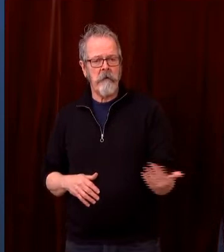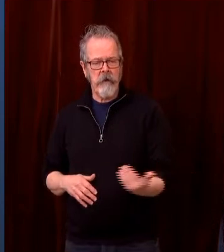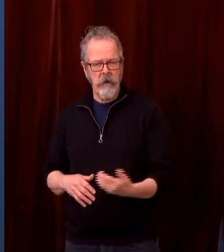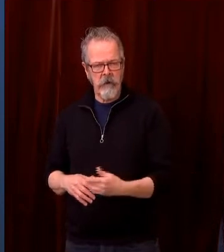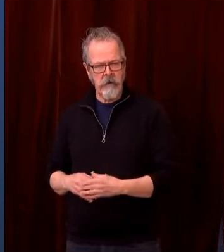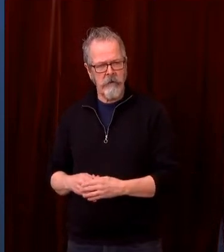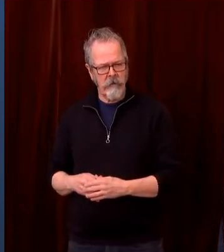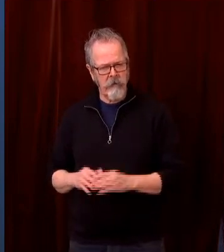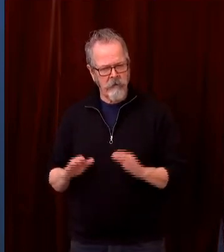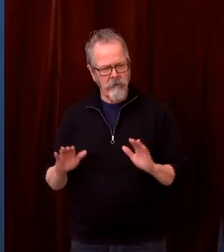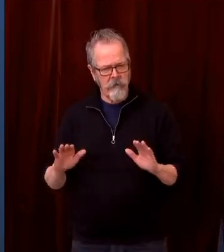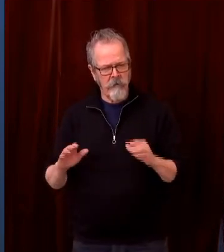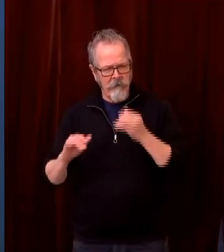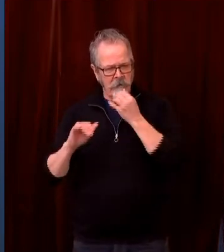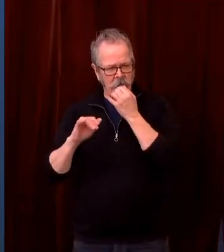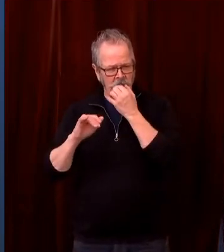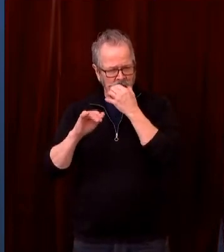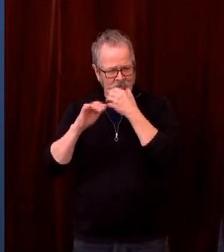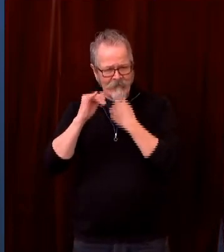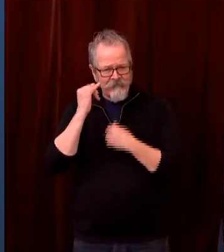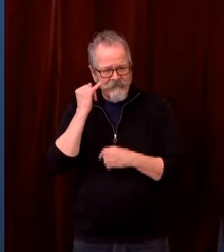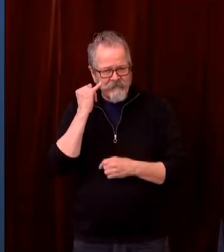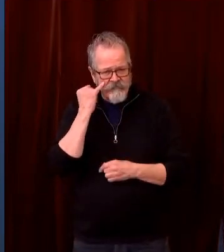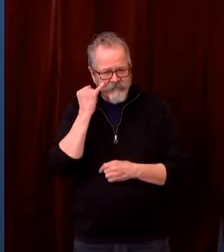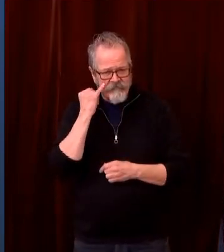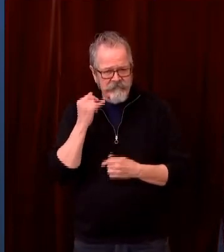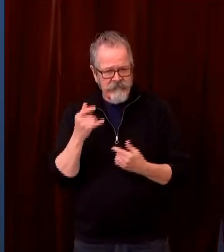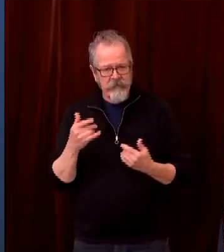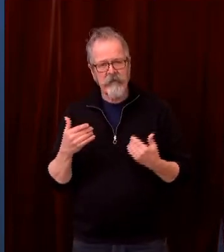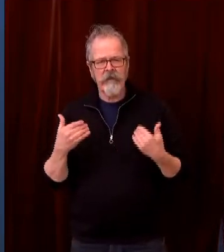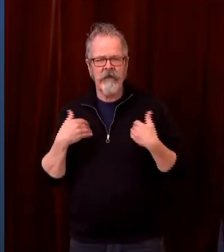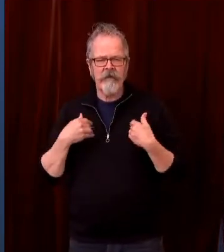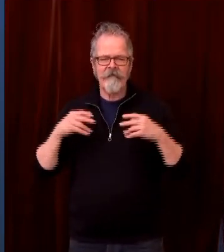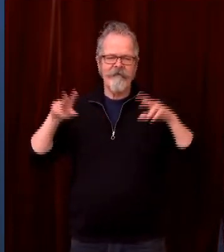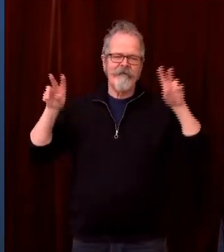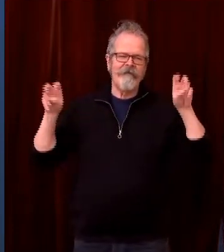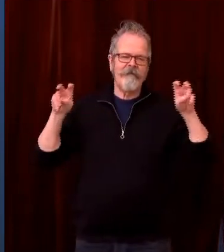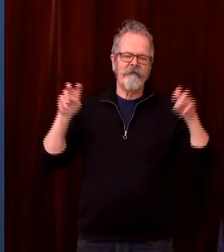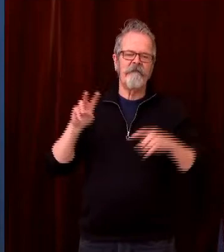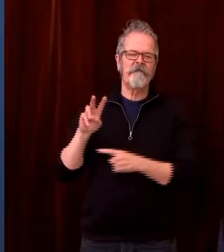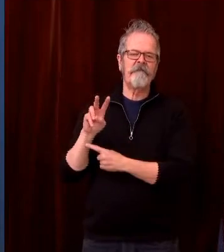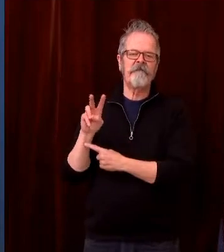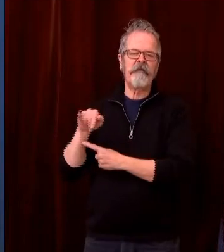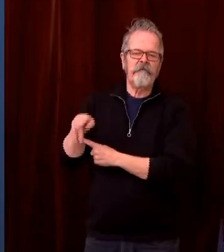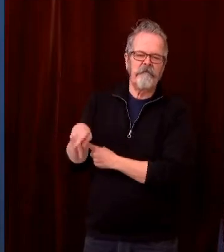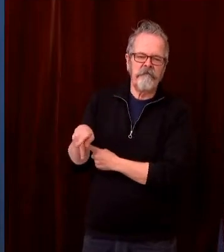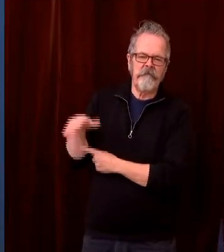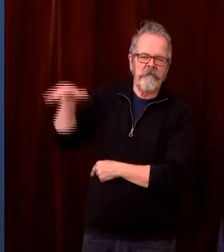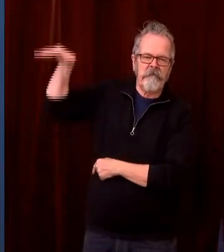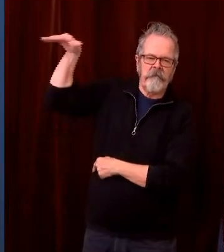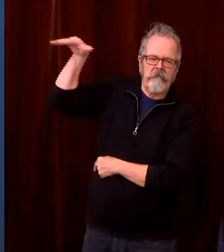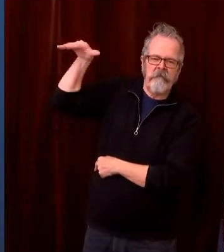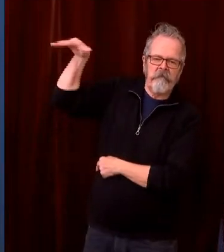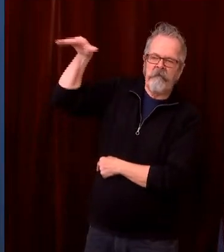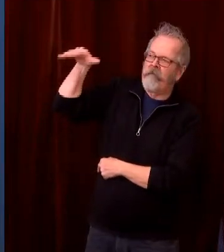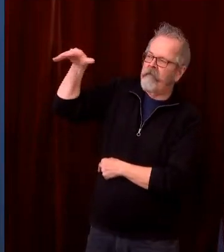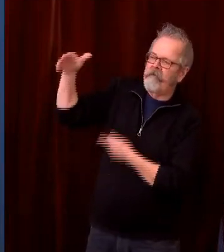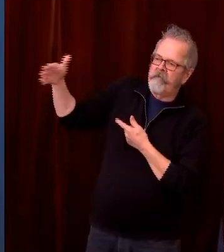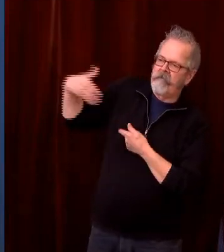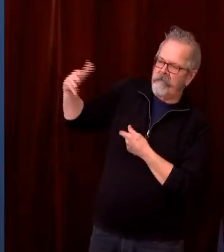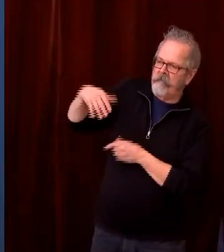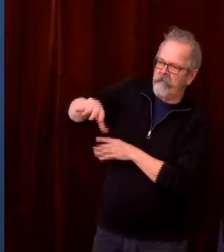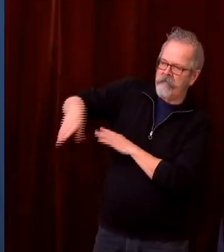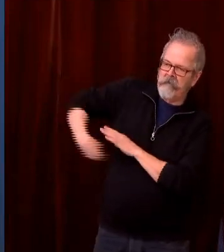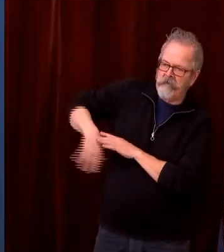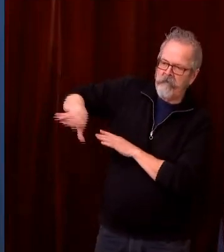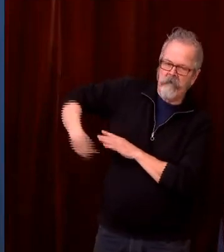not acceptable for us. We need to give everybody a fair shot at the vaccine. If that's what was going, it's simply not acceptable.